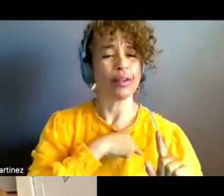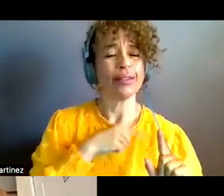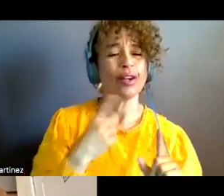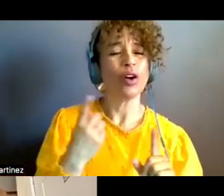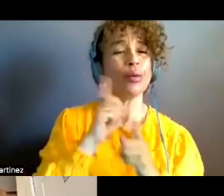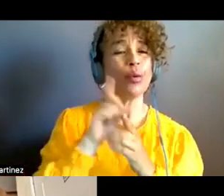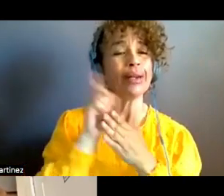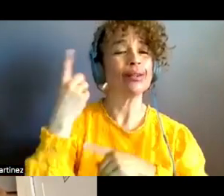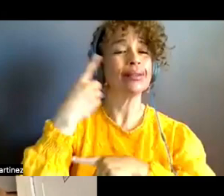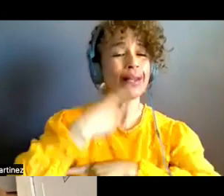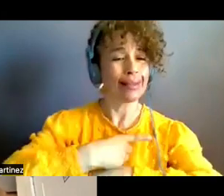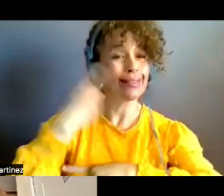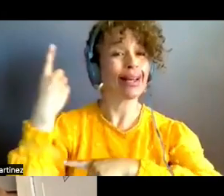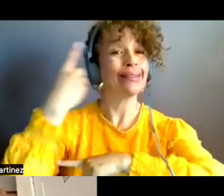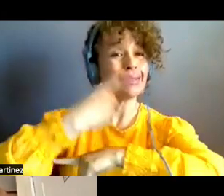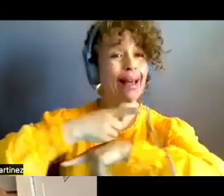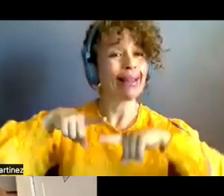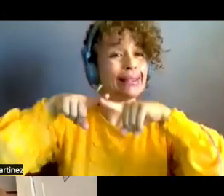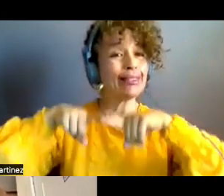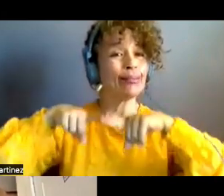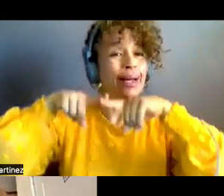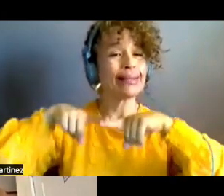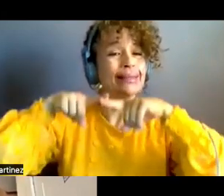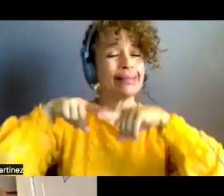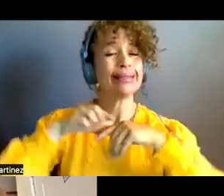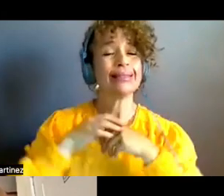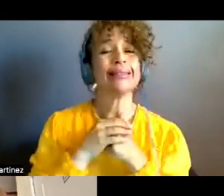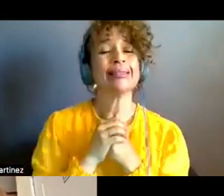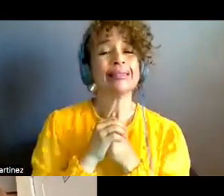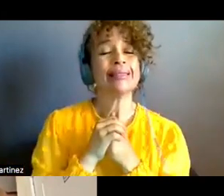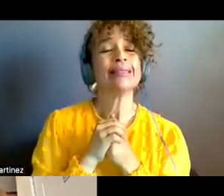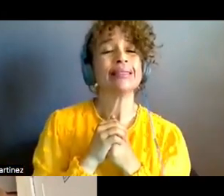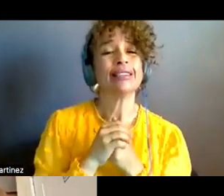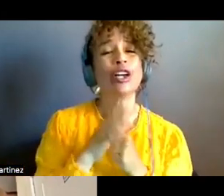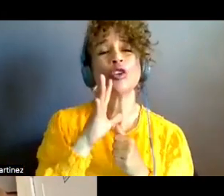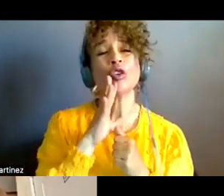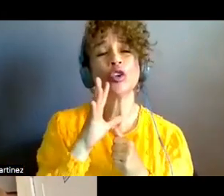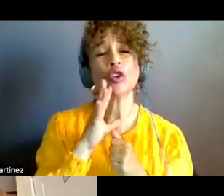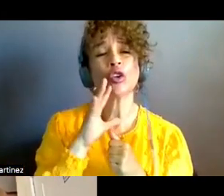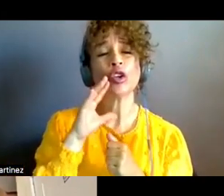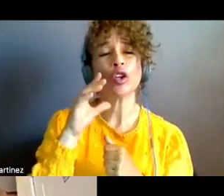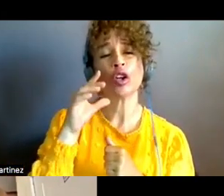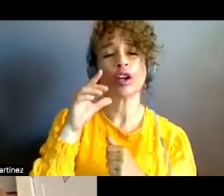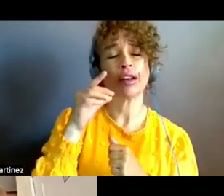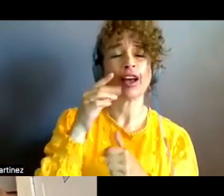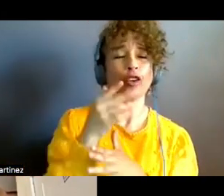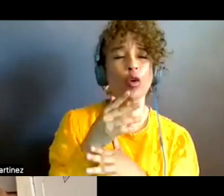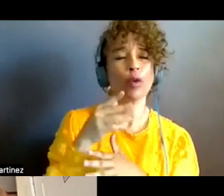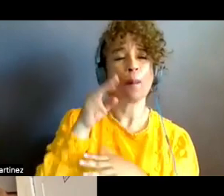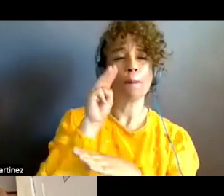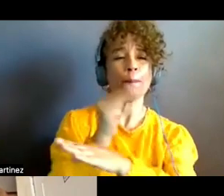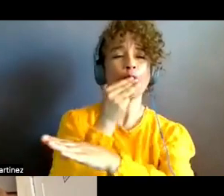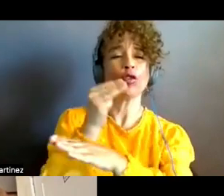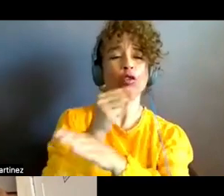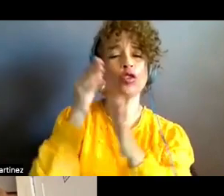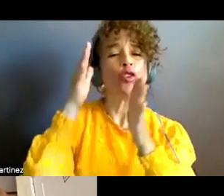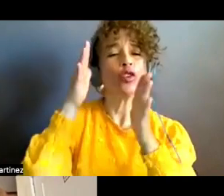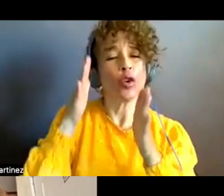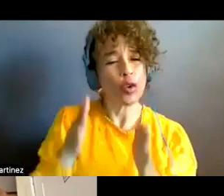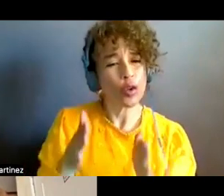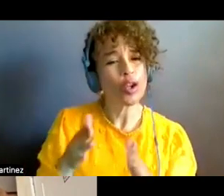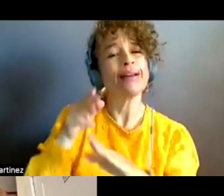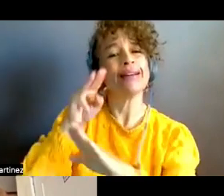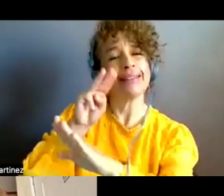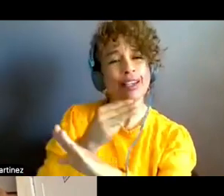day. Or day, depending, yes. Spoken like a true musician. She's the musician, I'm